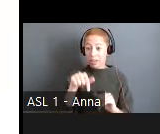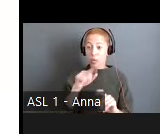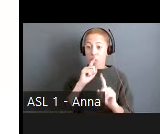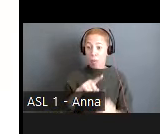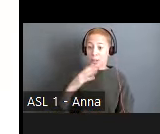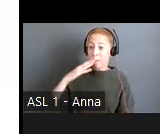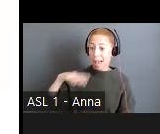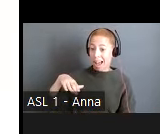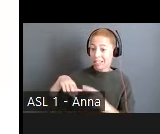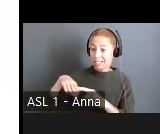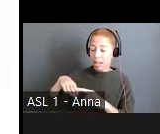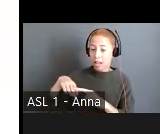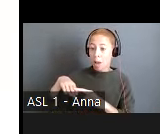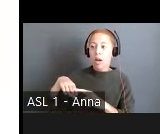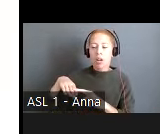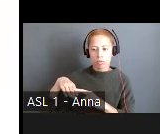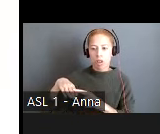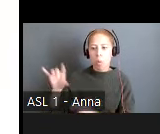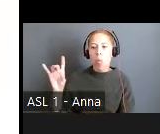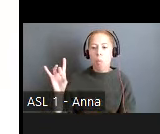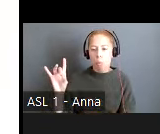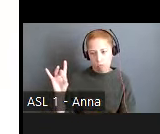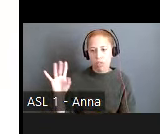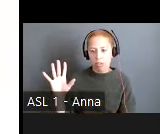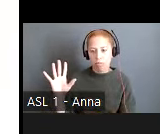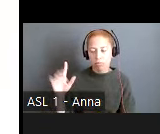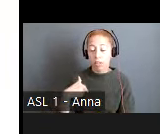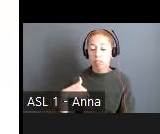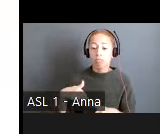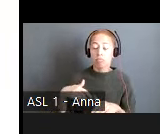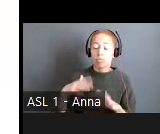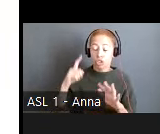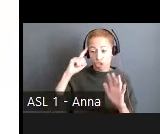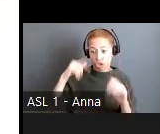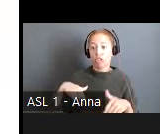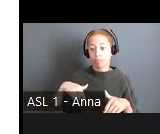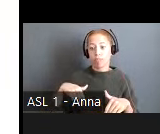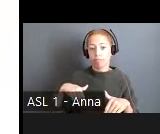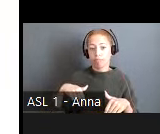but I didn't expect it to be this bad. Some of the things we found